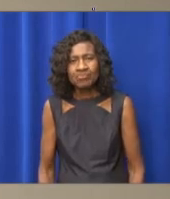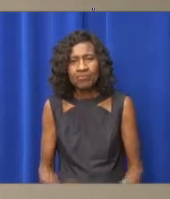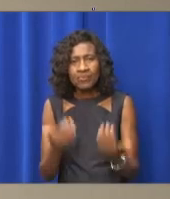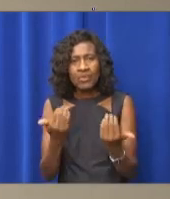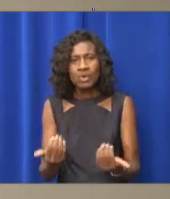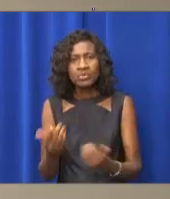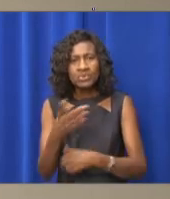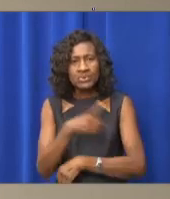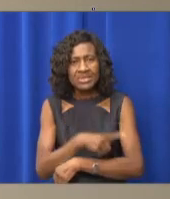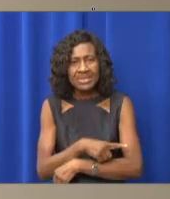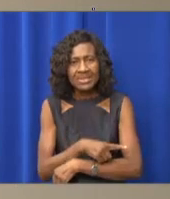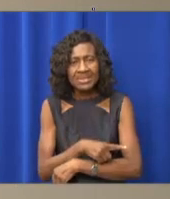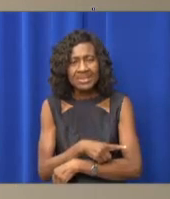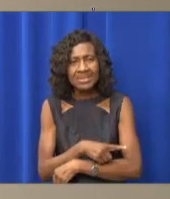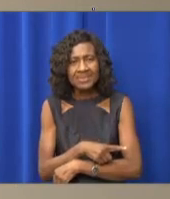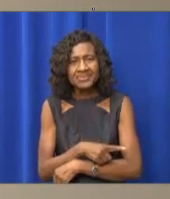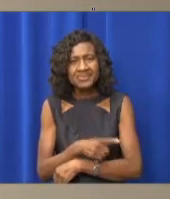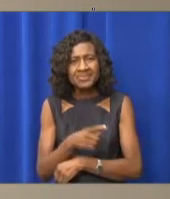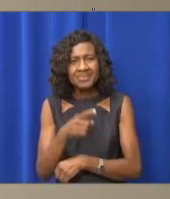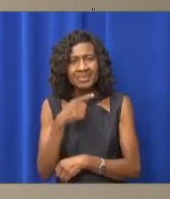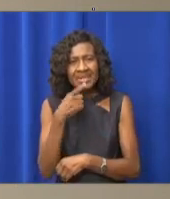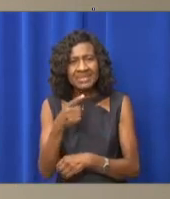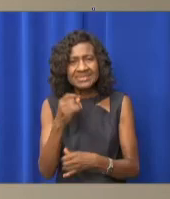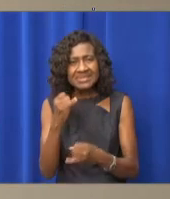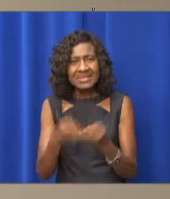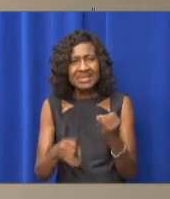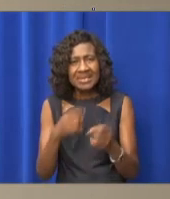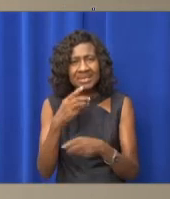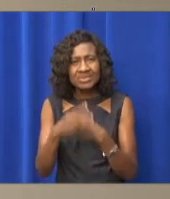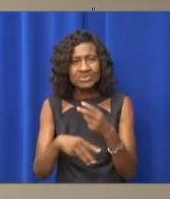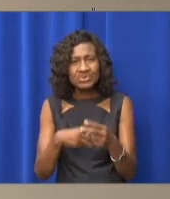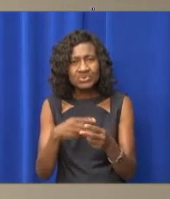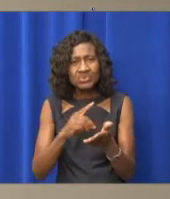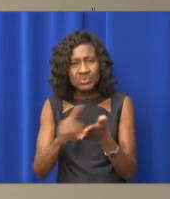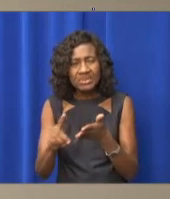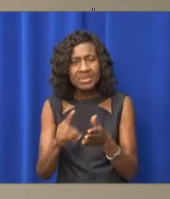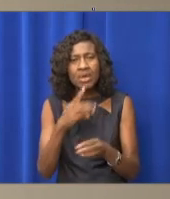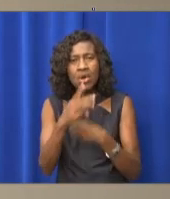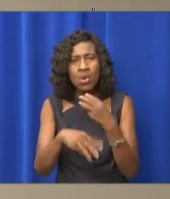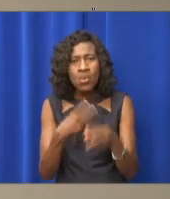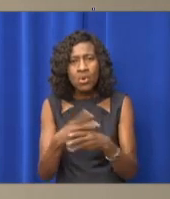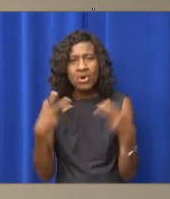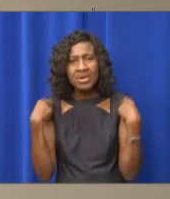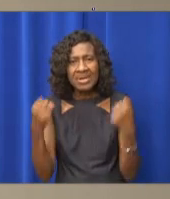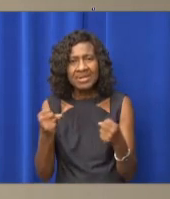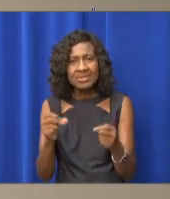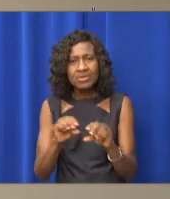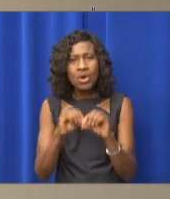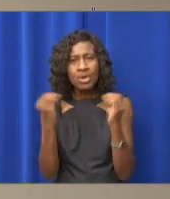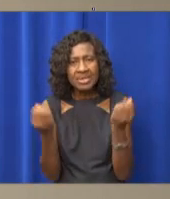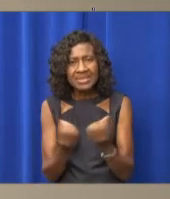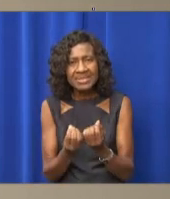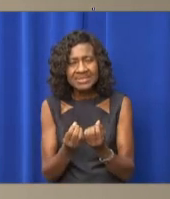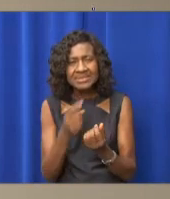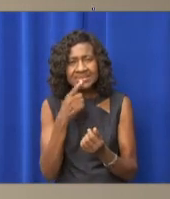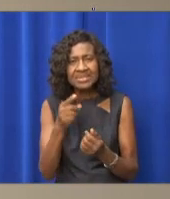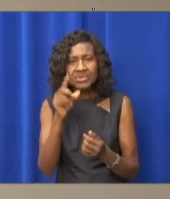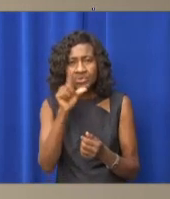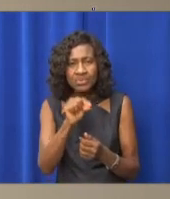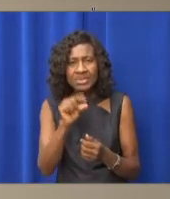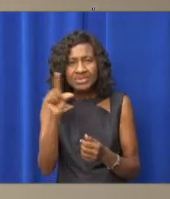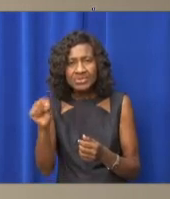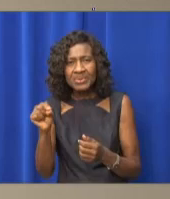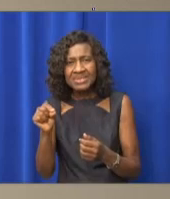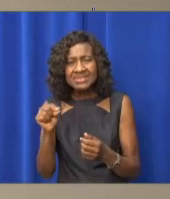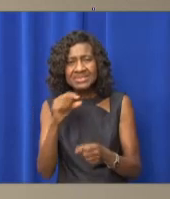Today, as mentioned last week, the World Health Organization has designated 2020 as the year of the